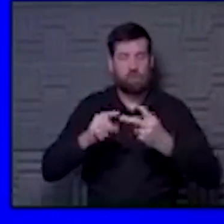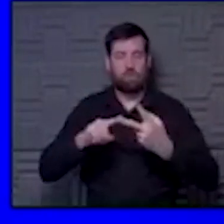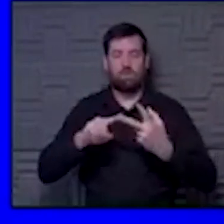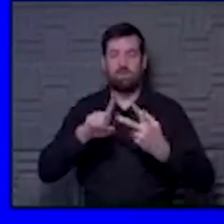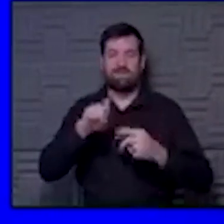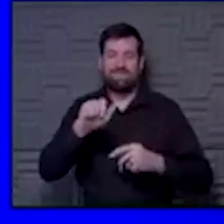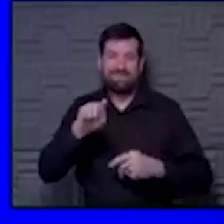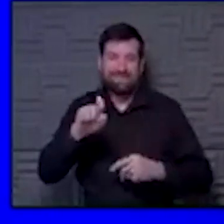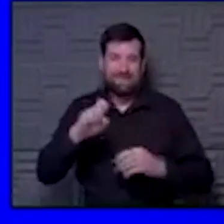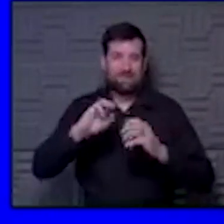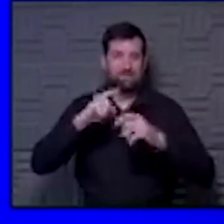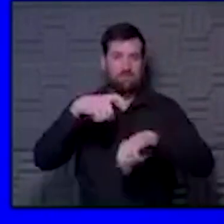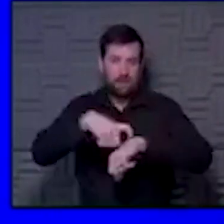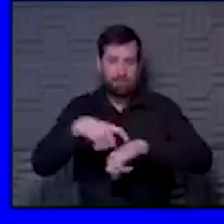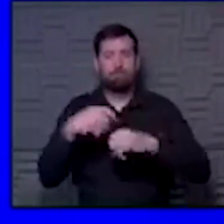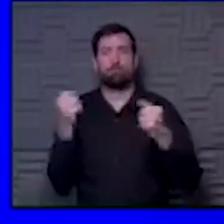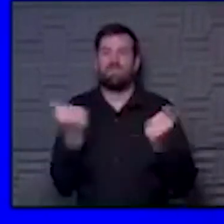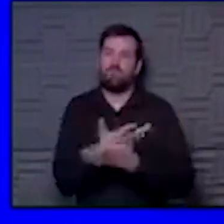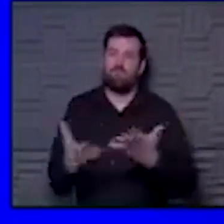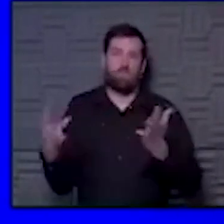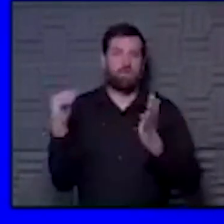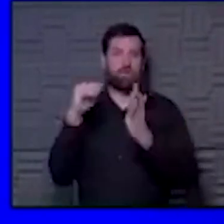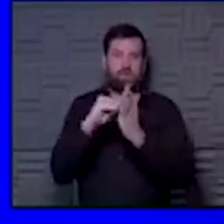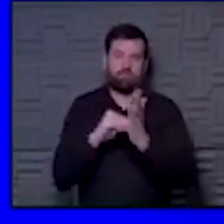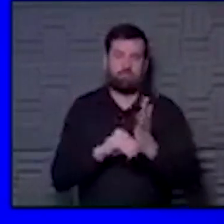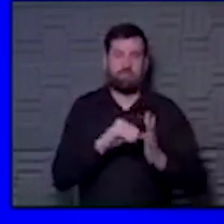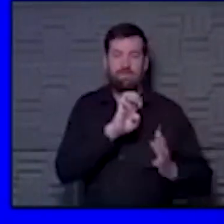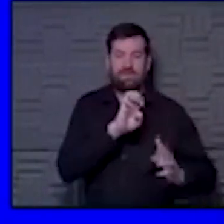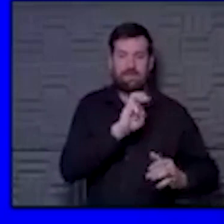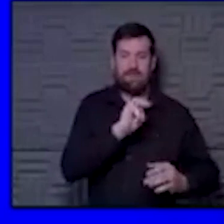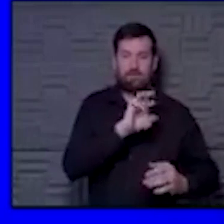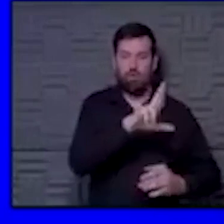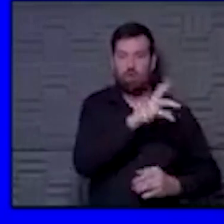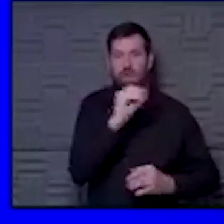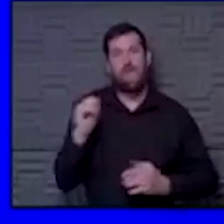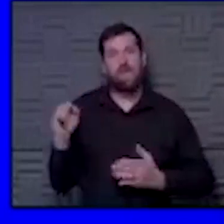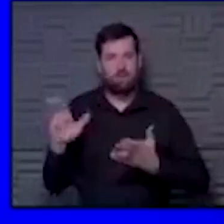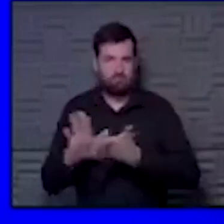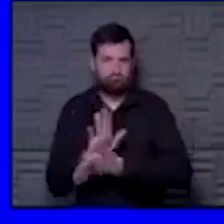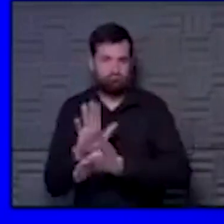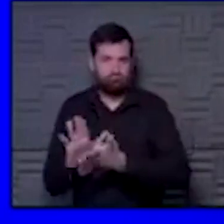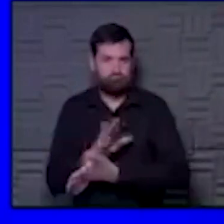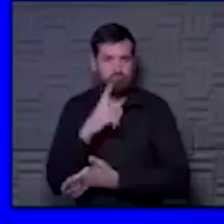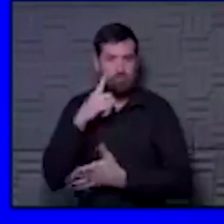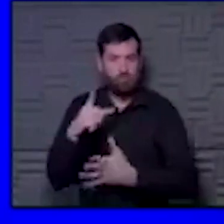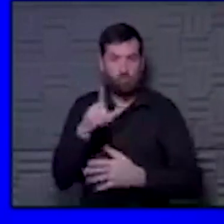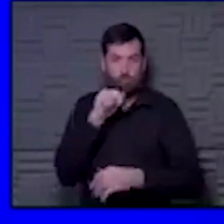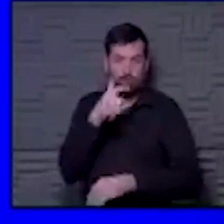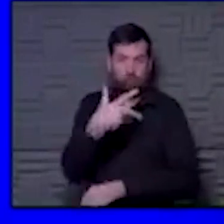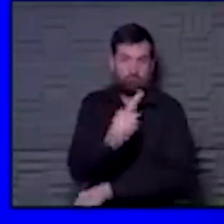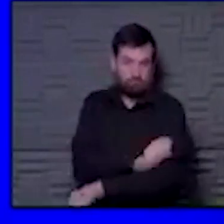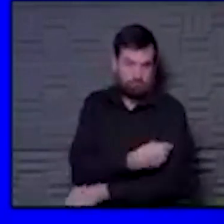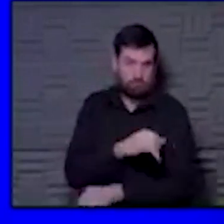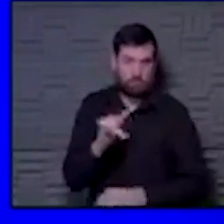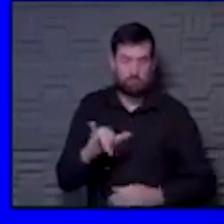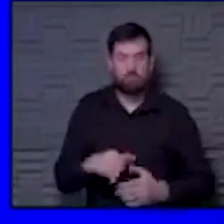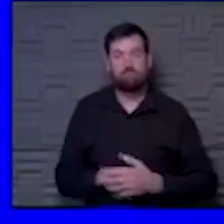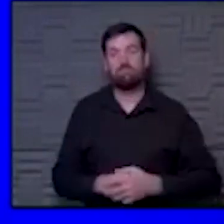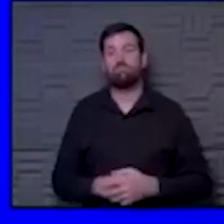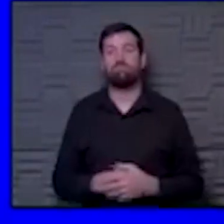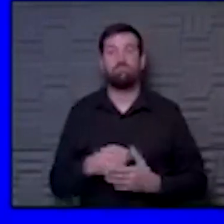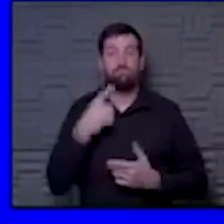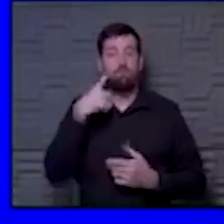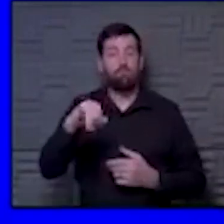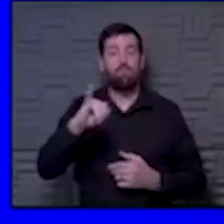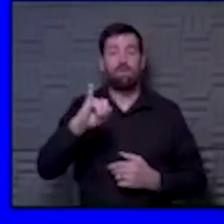So everything is recorded, both in the EMR and on the paper record for the recipient as well. This is done for